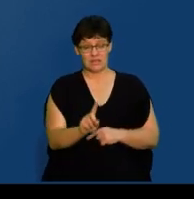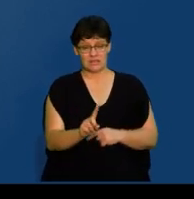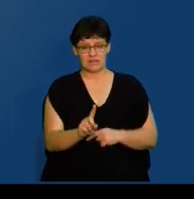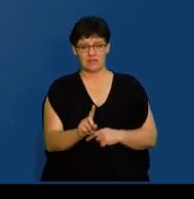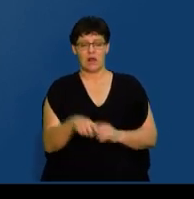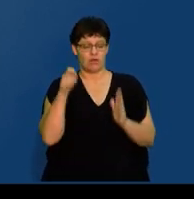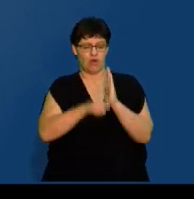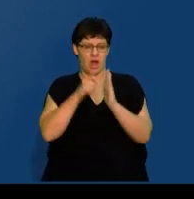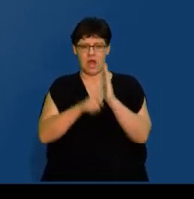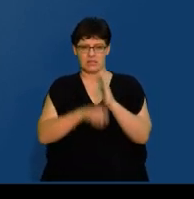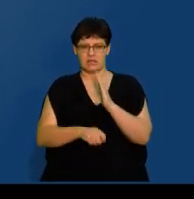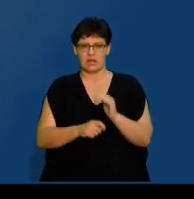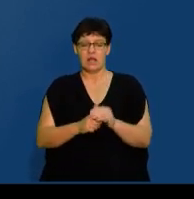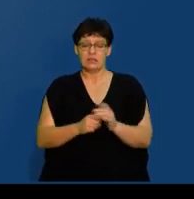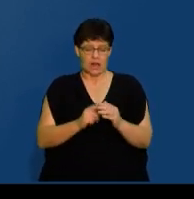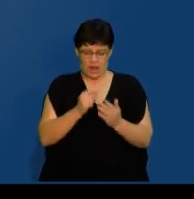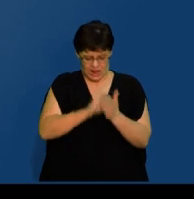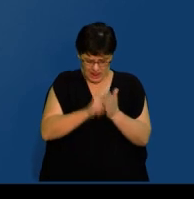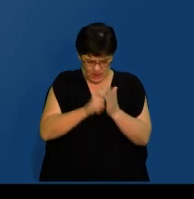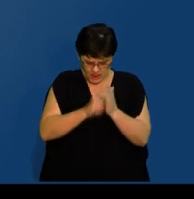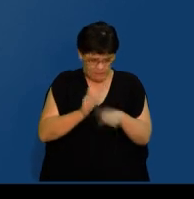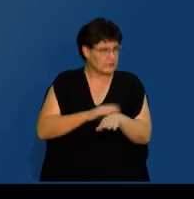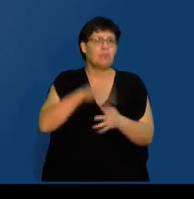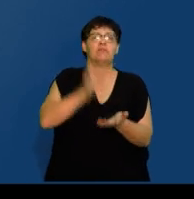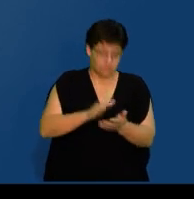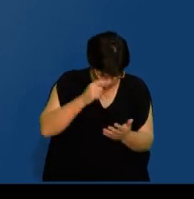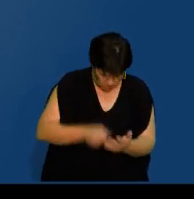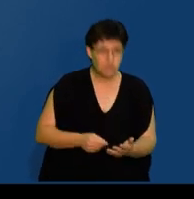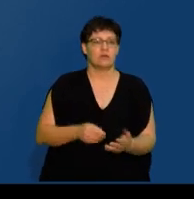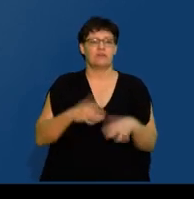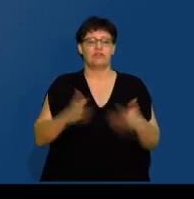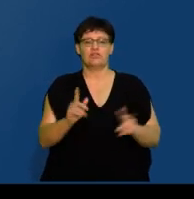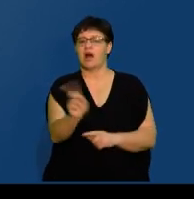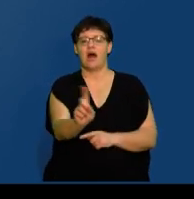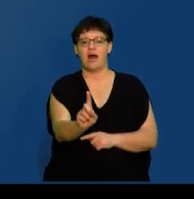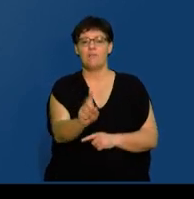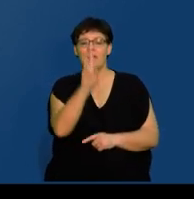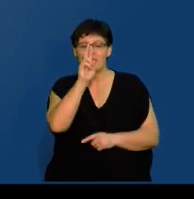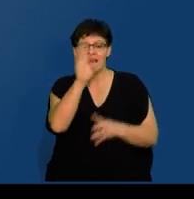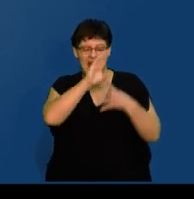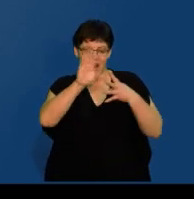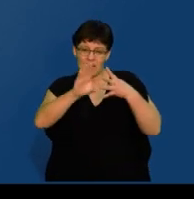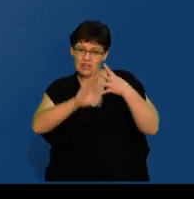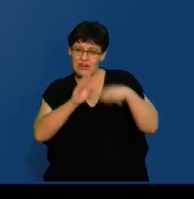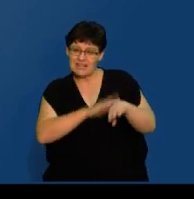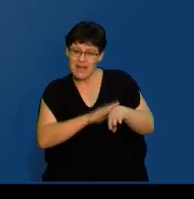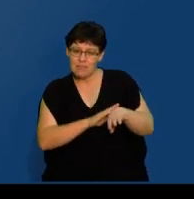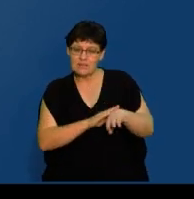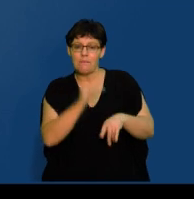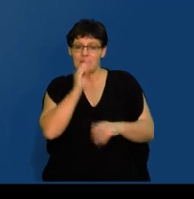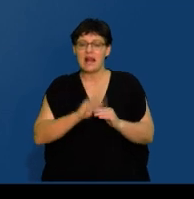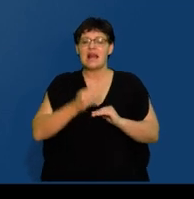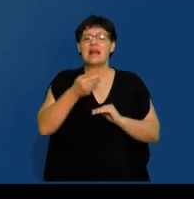will write till the last minute of the exam. But by looking at this allocation, it gives you 20